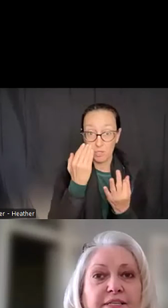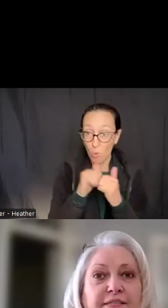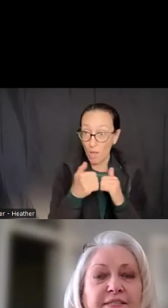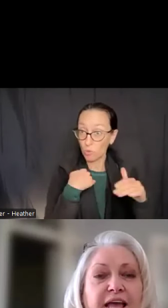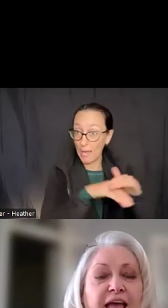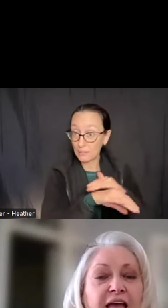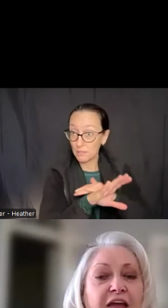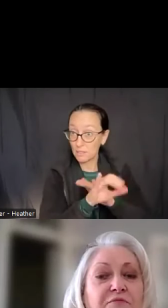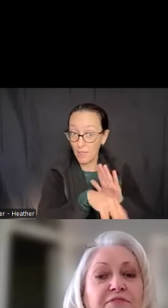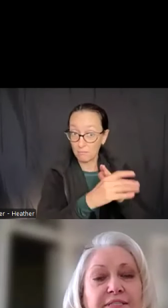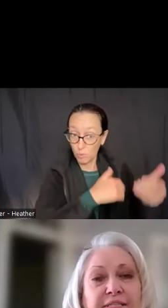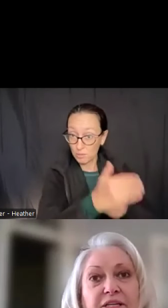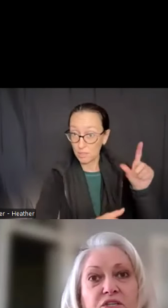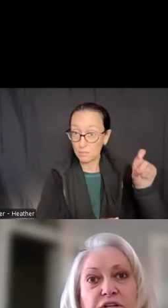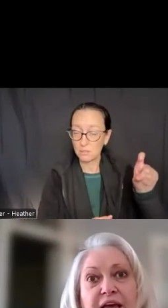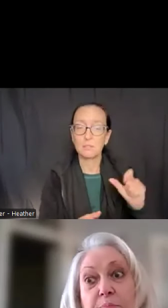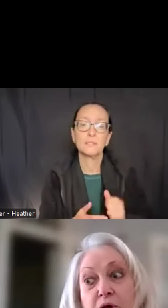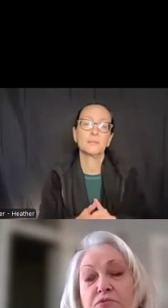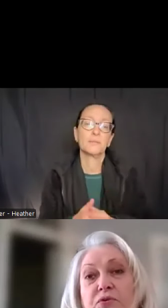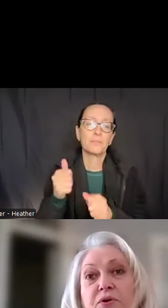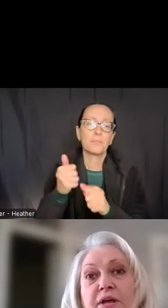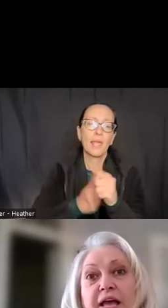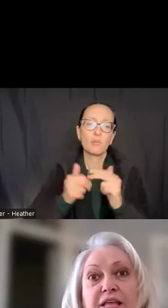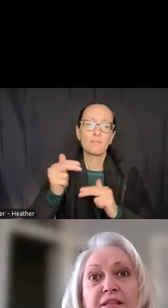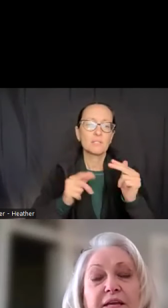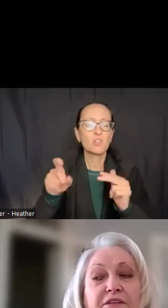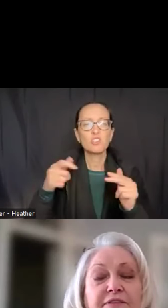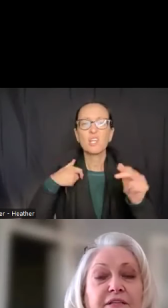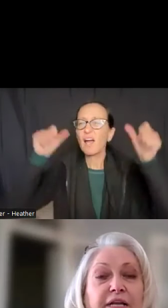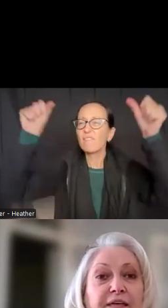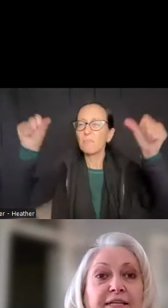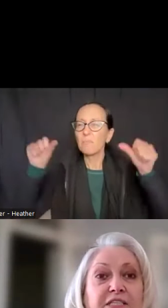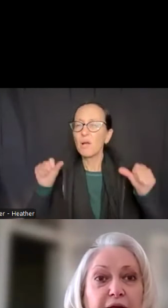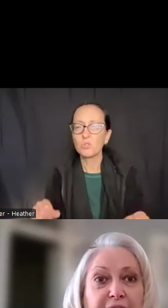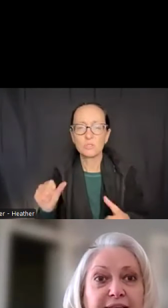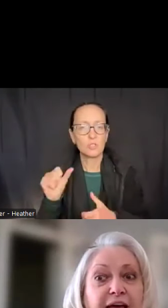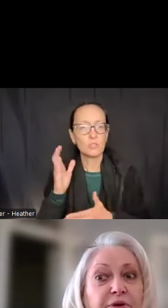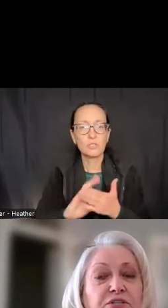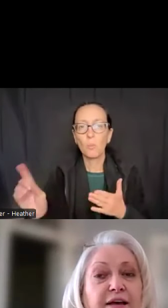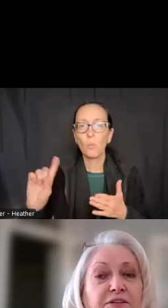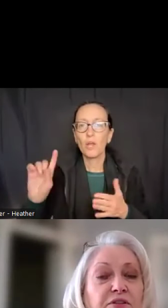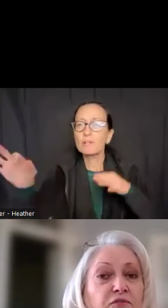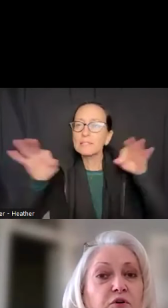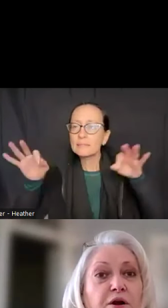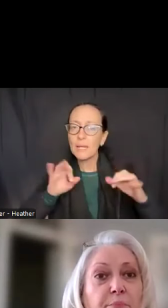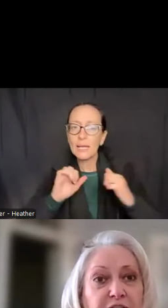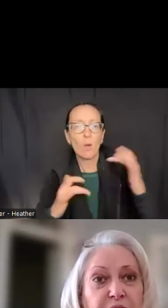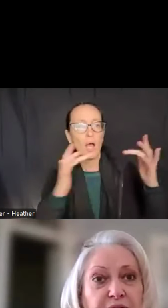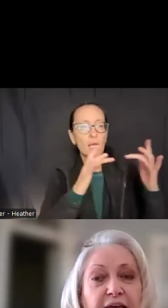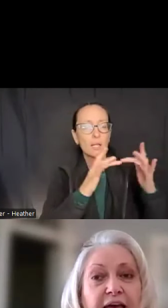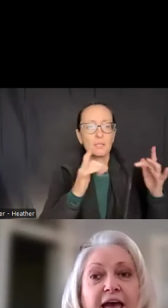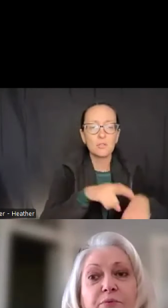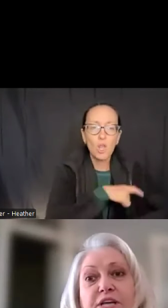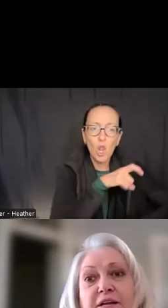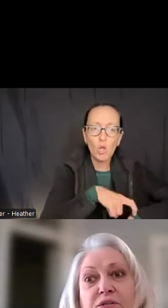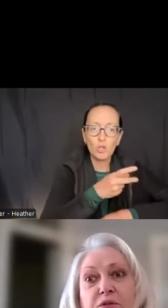grievance process? Every facility should have a poster in the facility that explains how to reach out to the long-term care